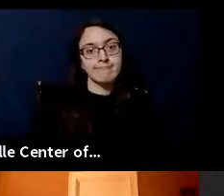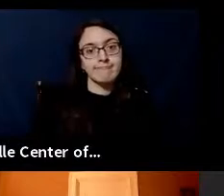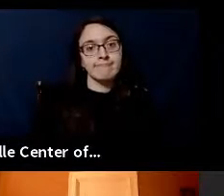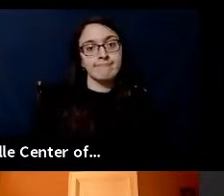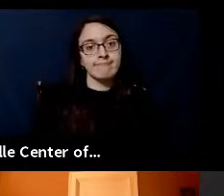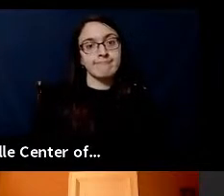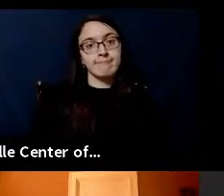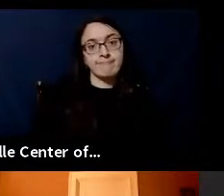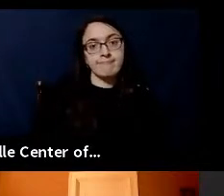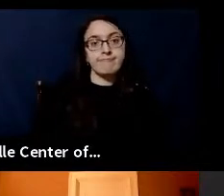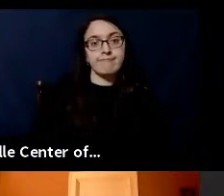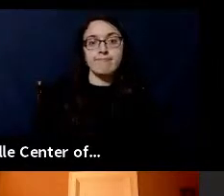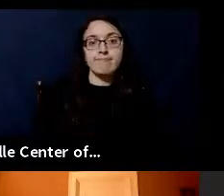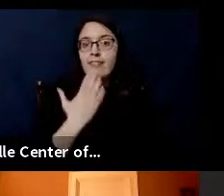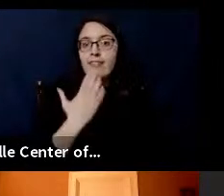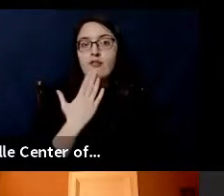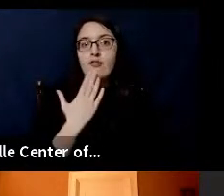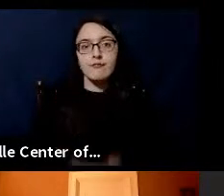Thank you, Dr. Bryan.